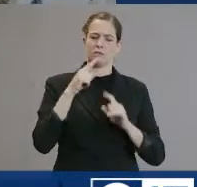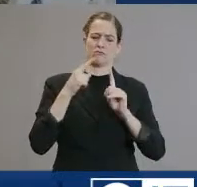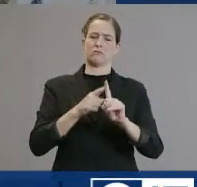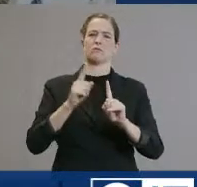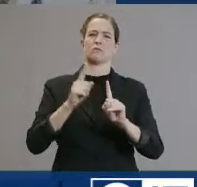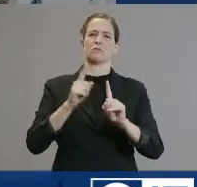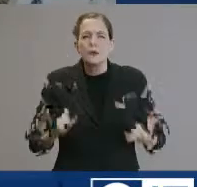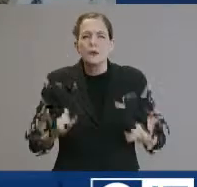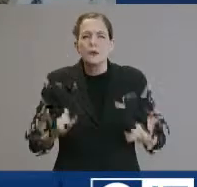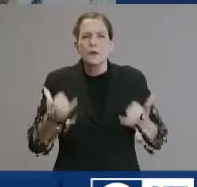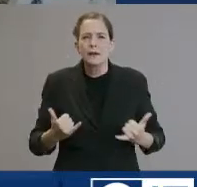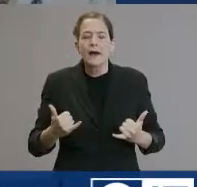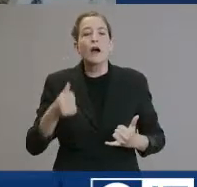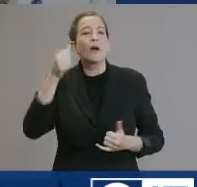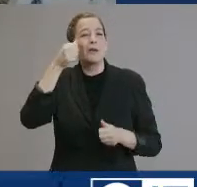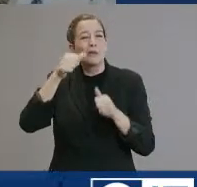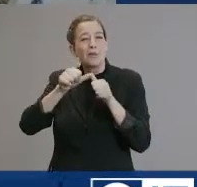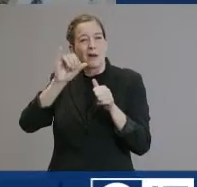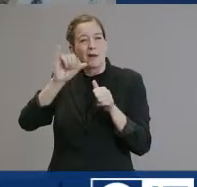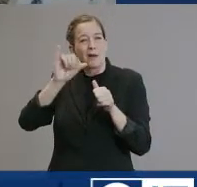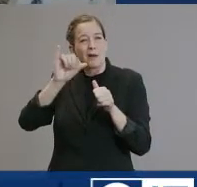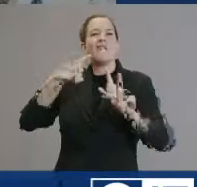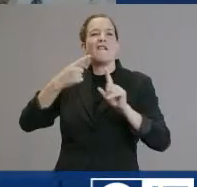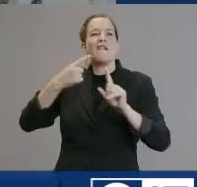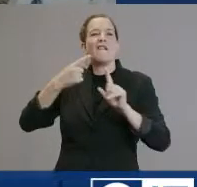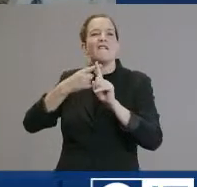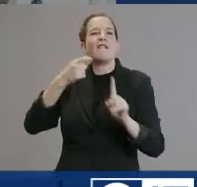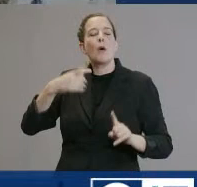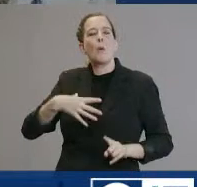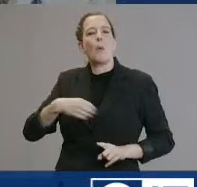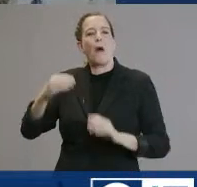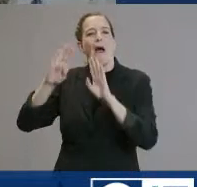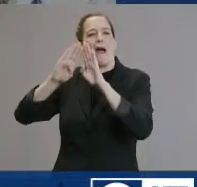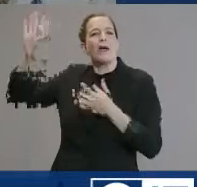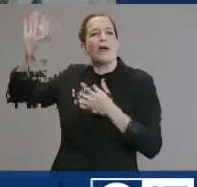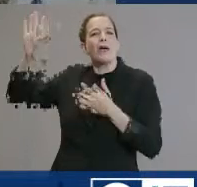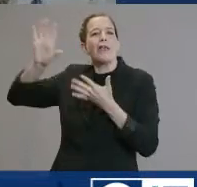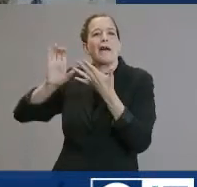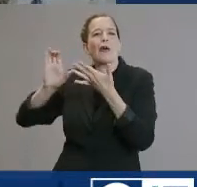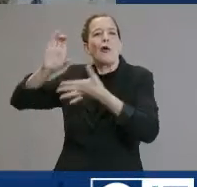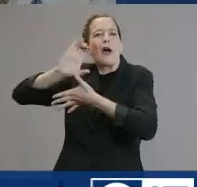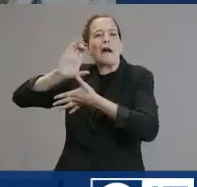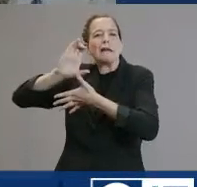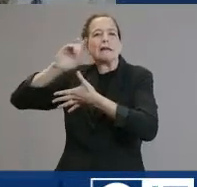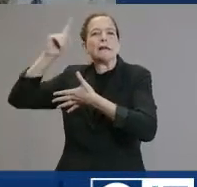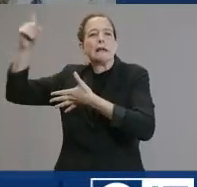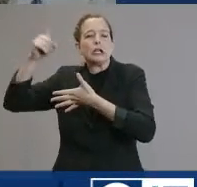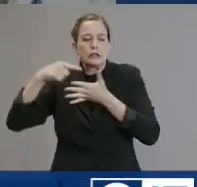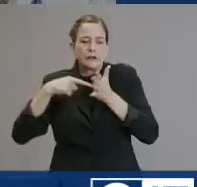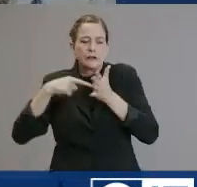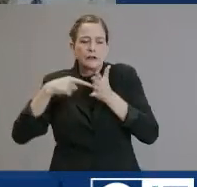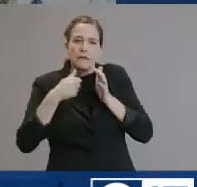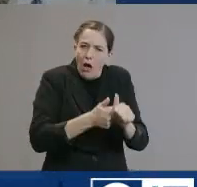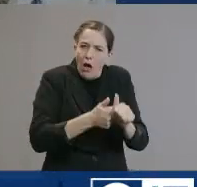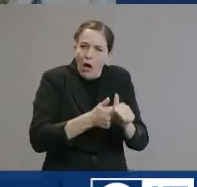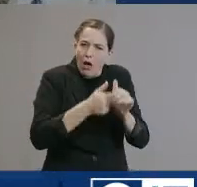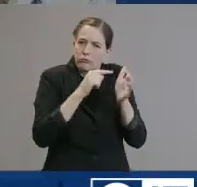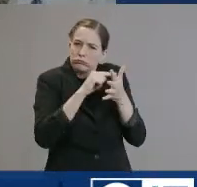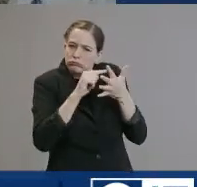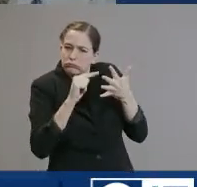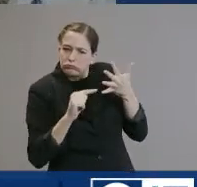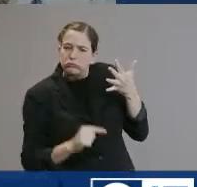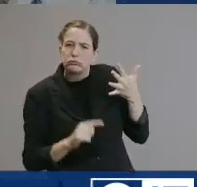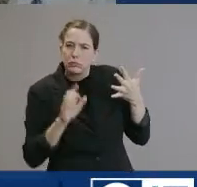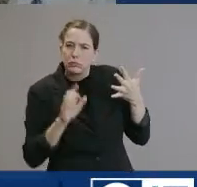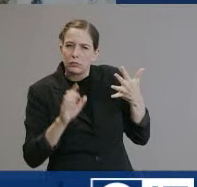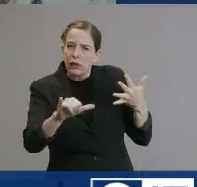informed by the Centers for Disease Control. We're going to take you through symptoms, cases, and hospitals. Those of you that have been following these